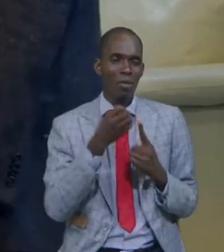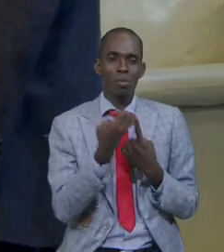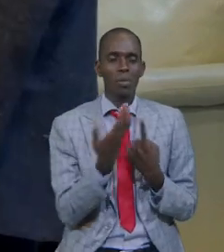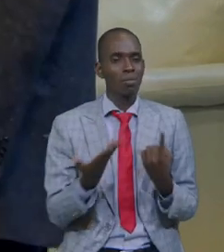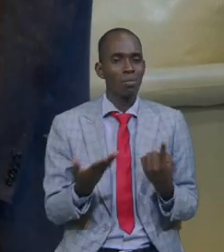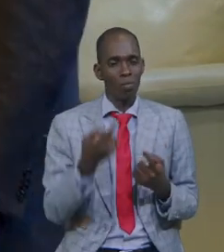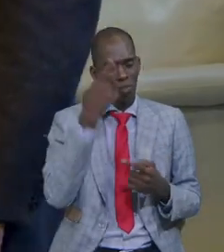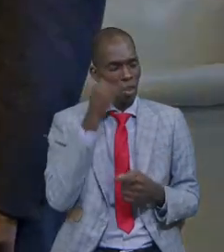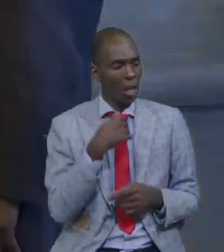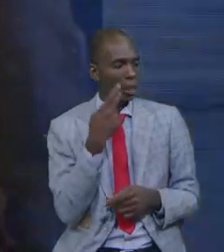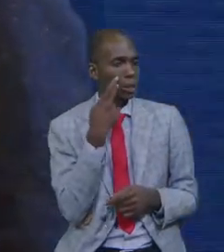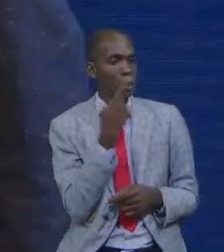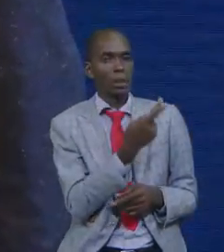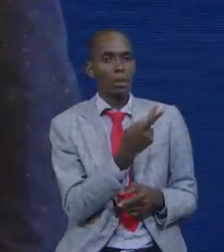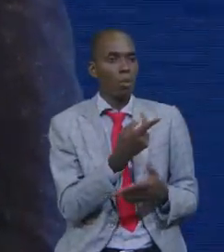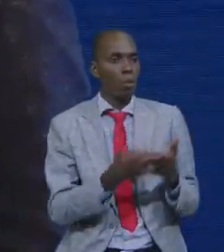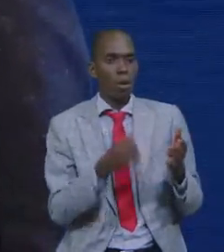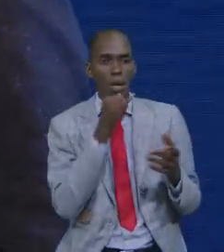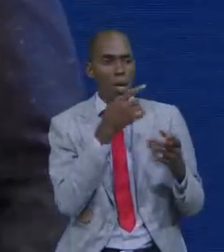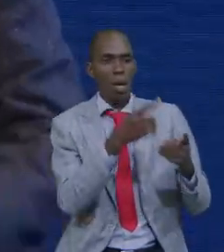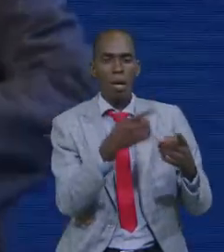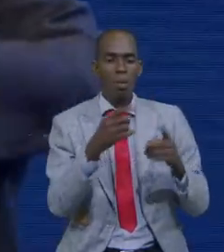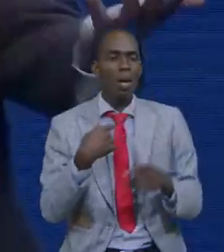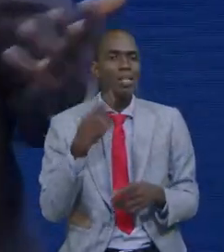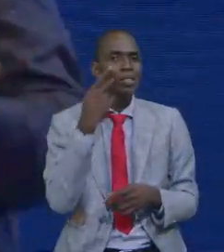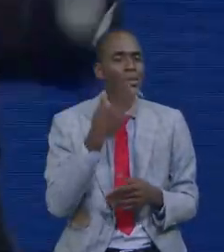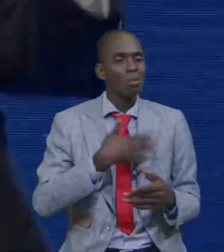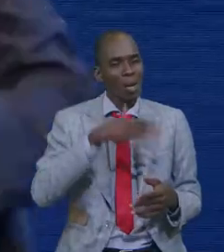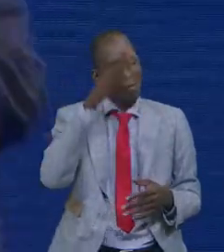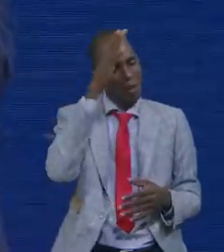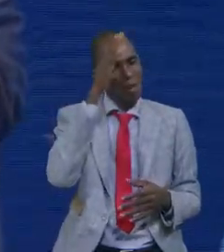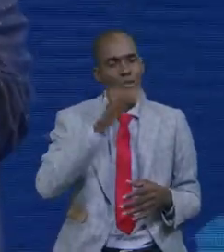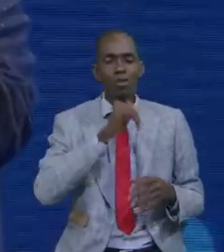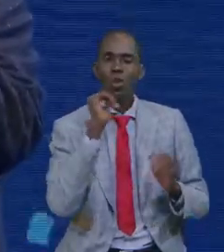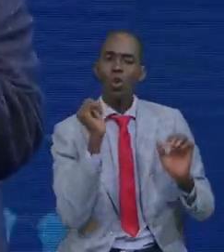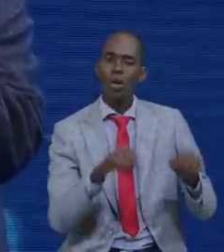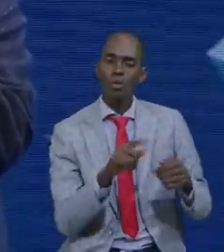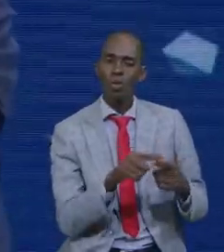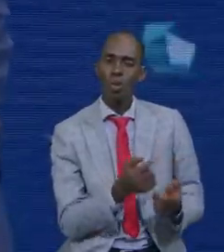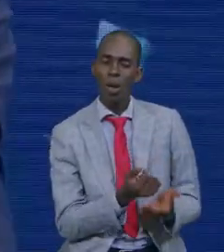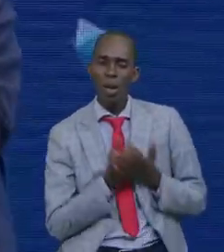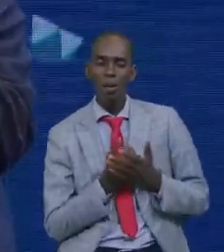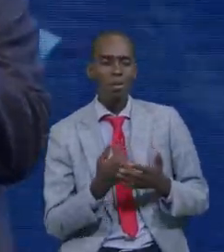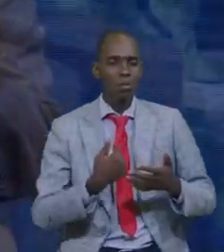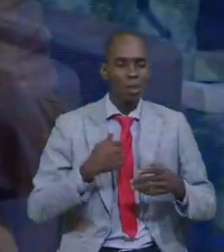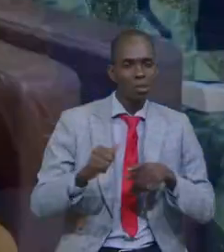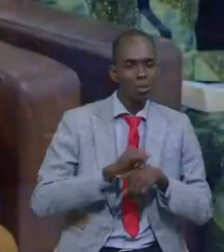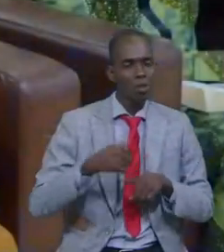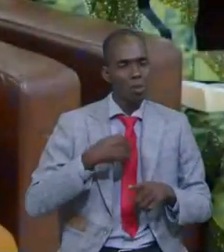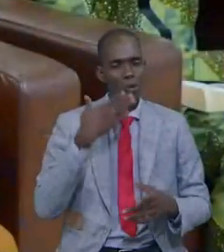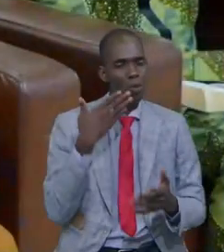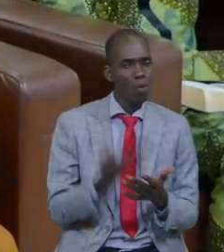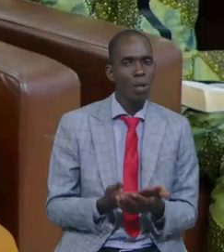saw daddy was not, you know, doing well, therefore I went that way. They didn't lay their sin